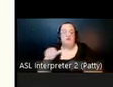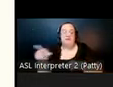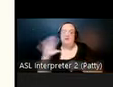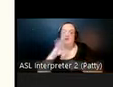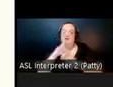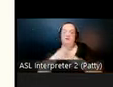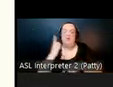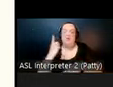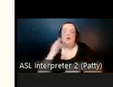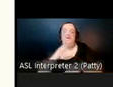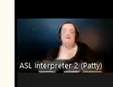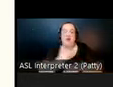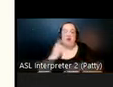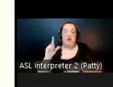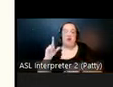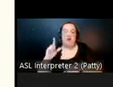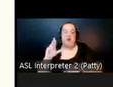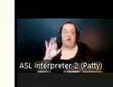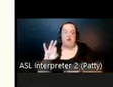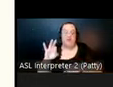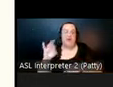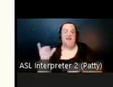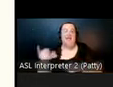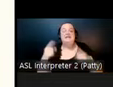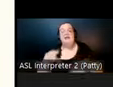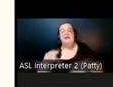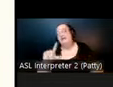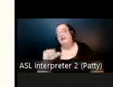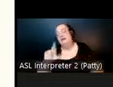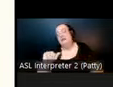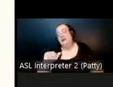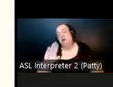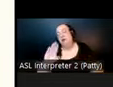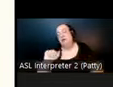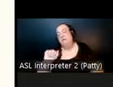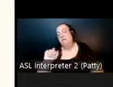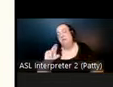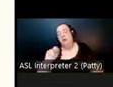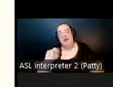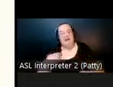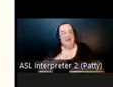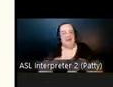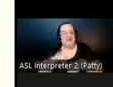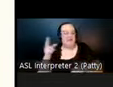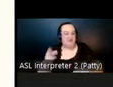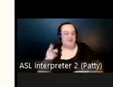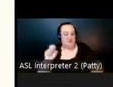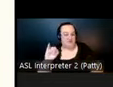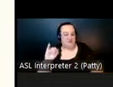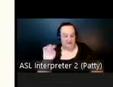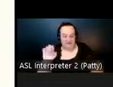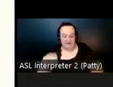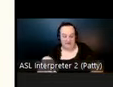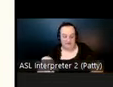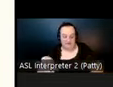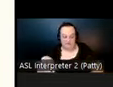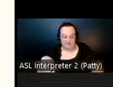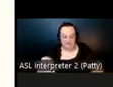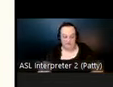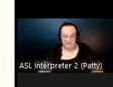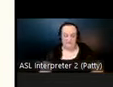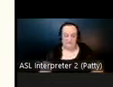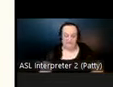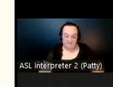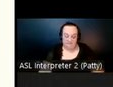occurring at Clara Barton National Historic Site. Yeah, I'll introduce you,